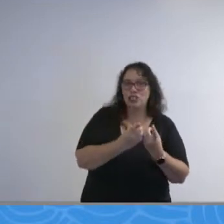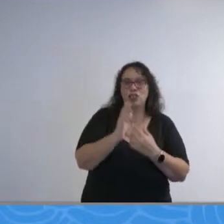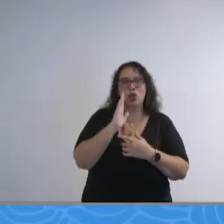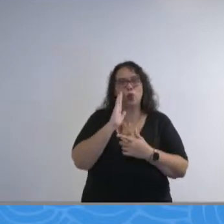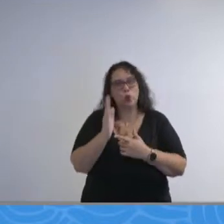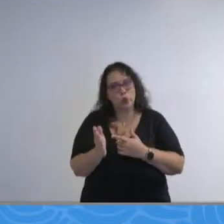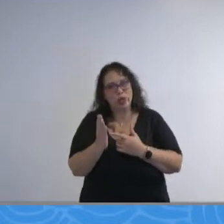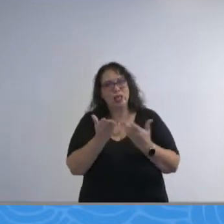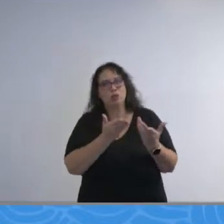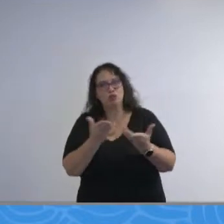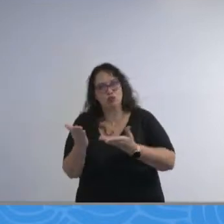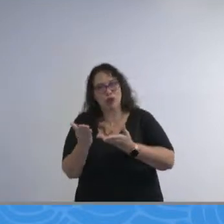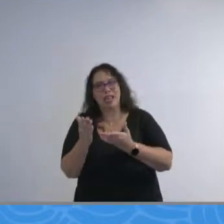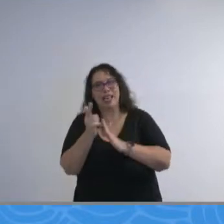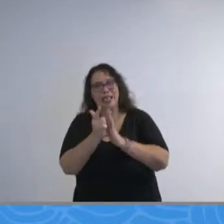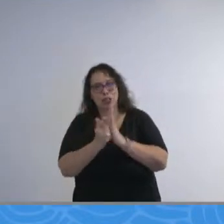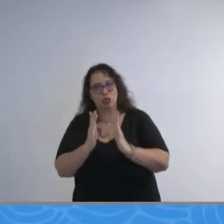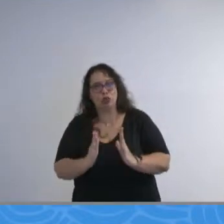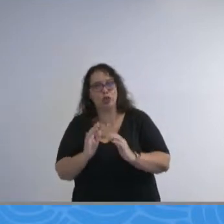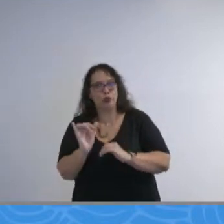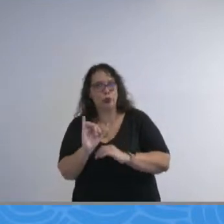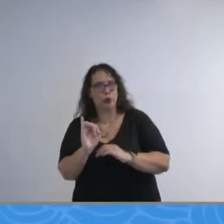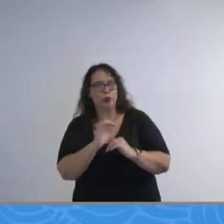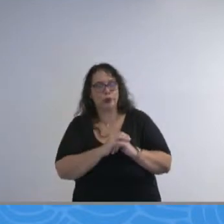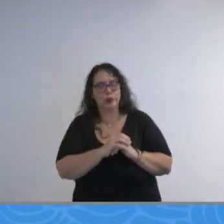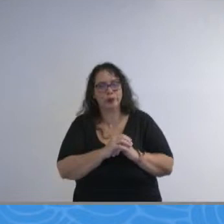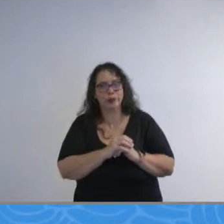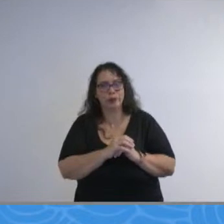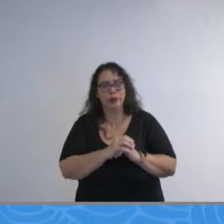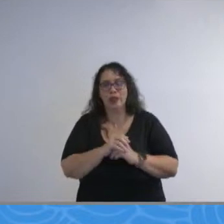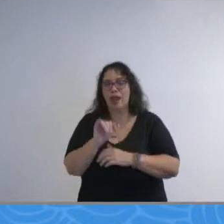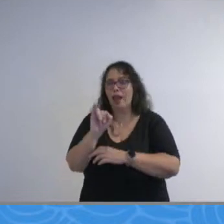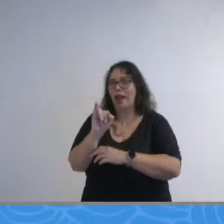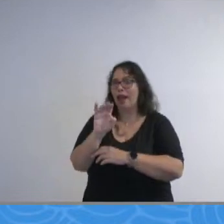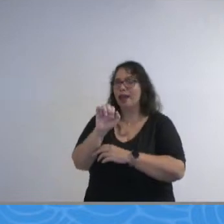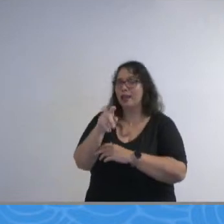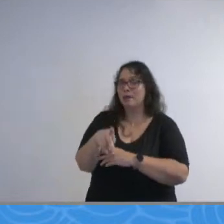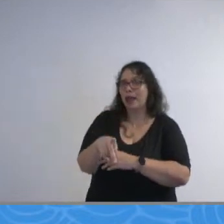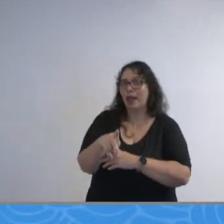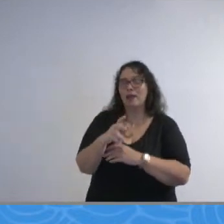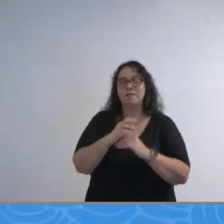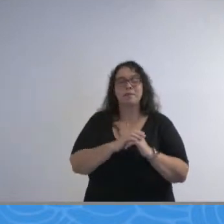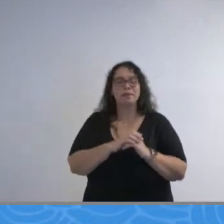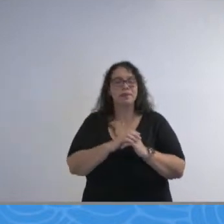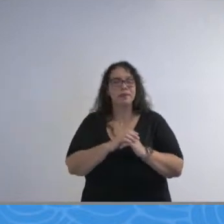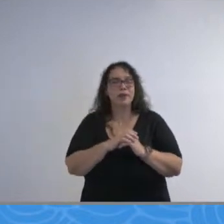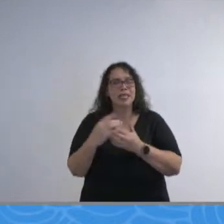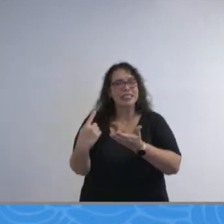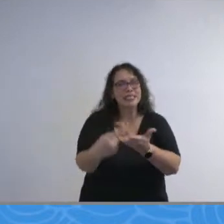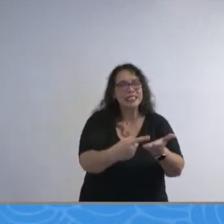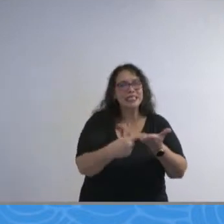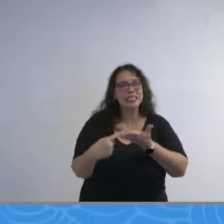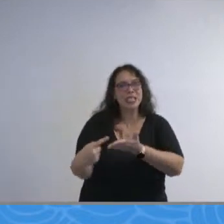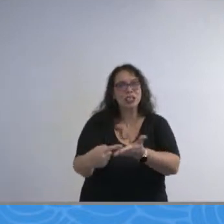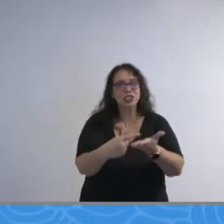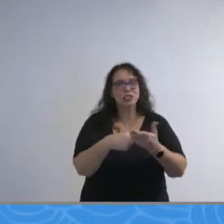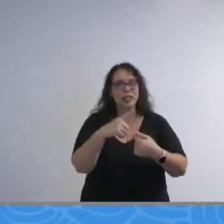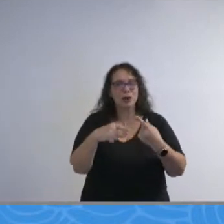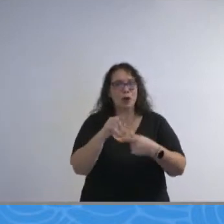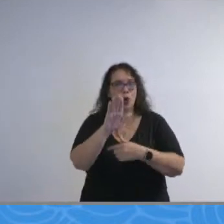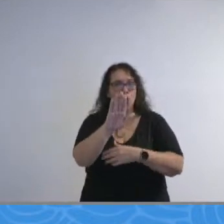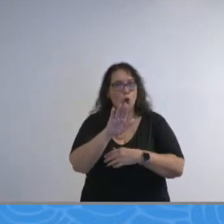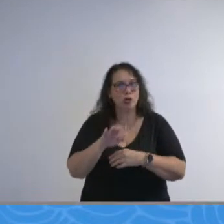very likely have an attorney with them as well. So IEPs, the way I see them, they are discussions regarding your